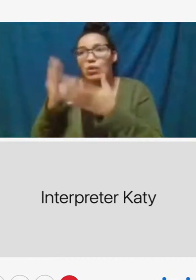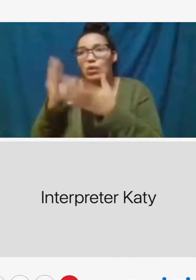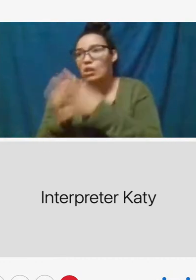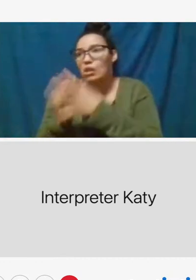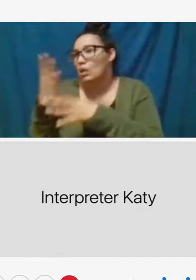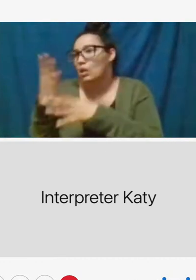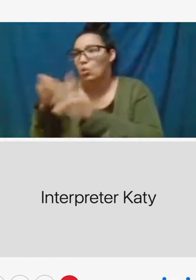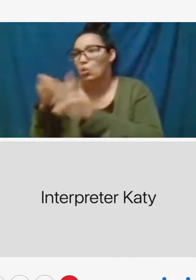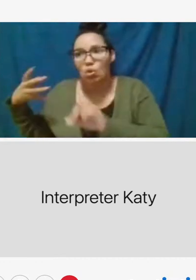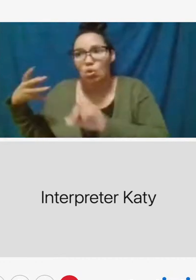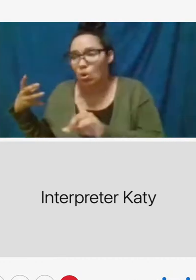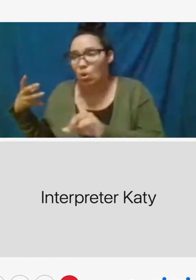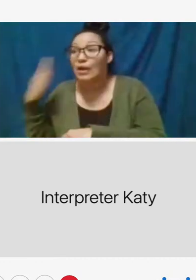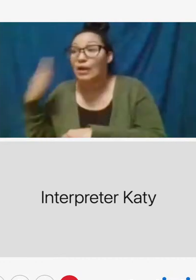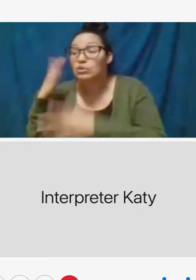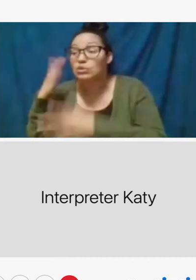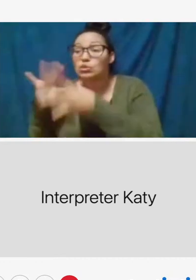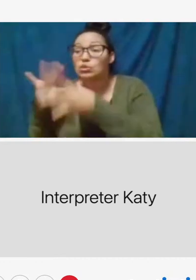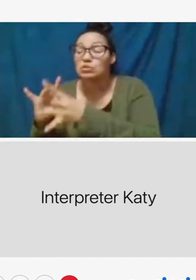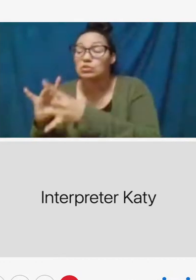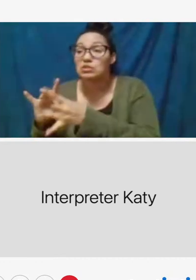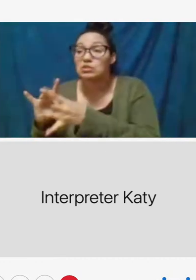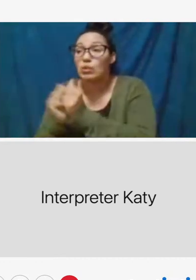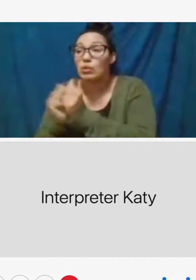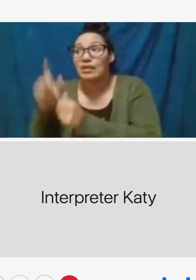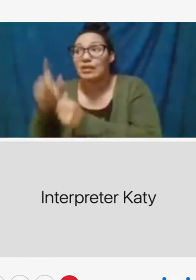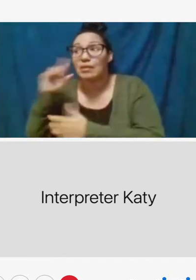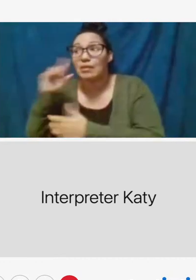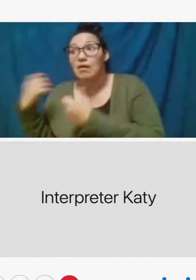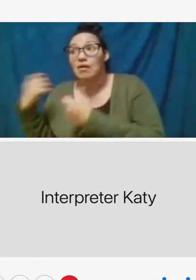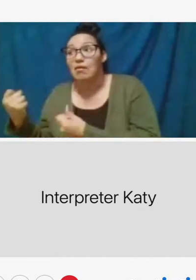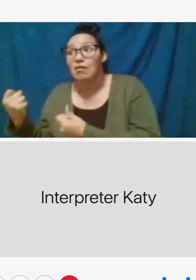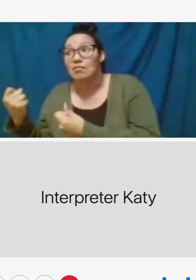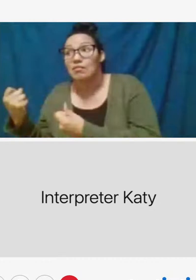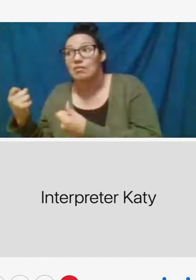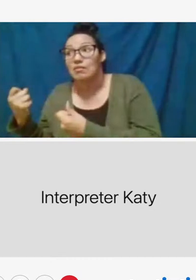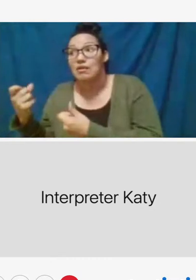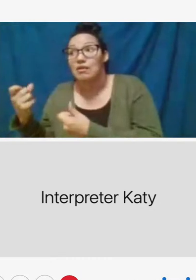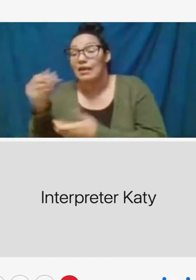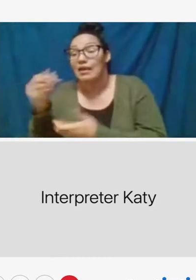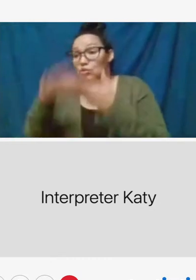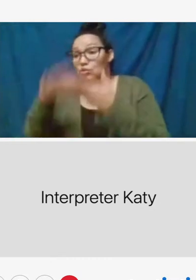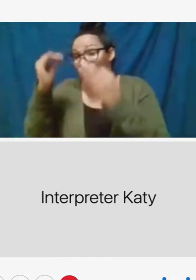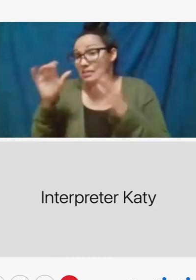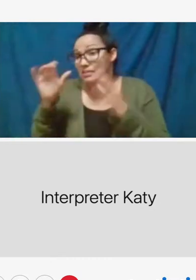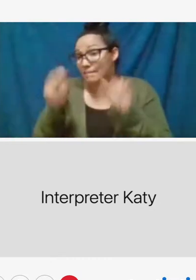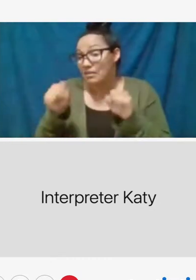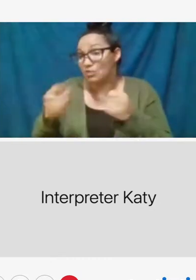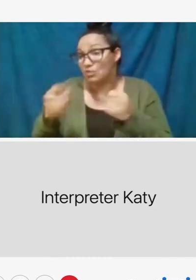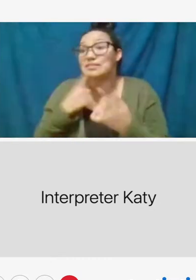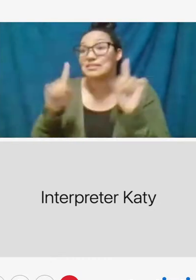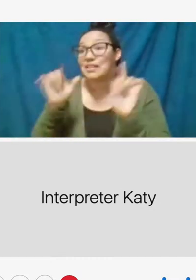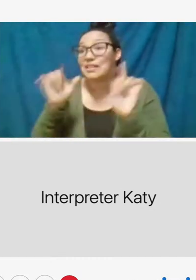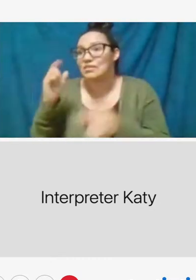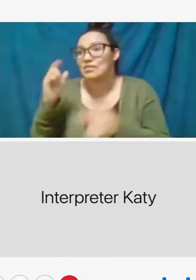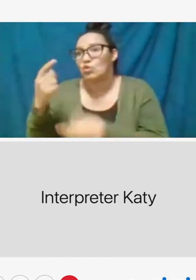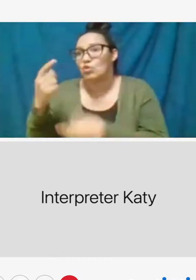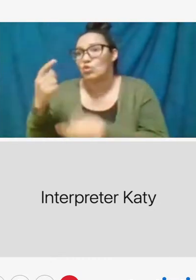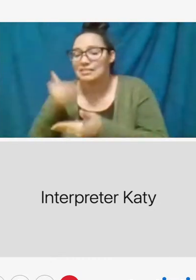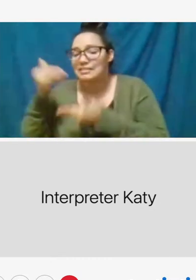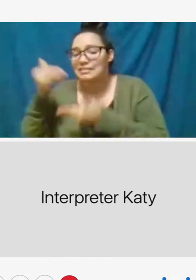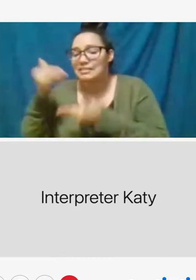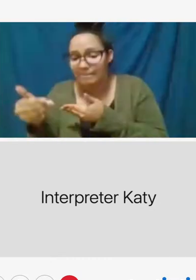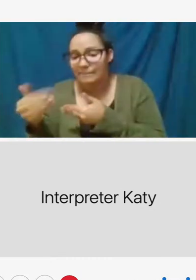relationship between mental health and a student's ability to succeed right that's the first step and then we're making that acknowledgement and